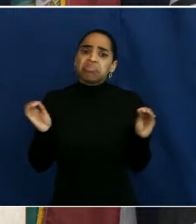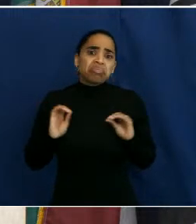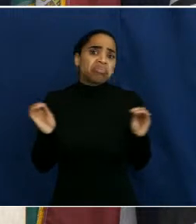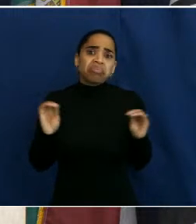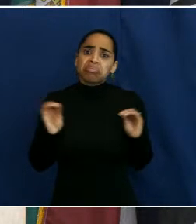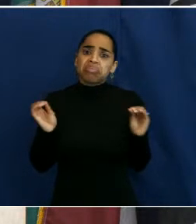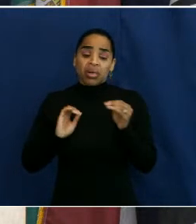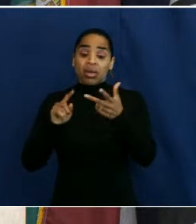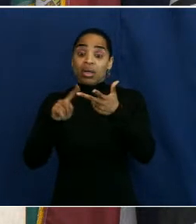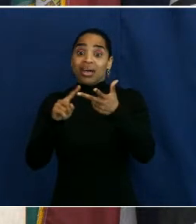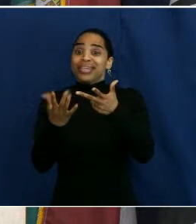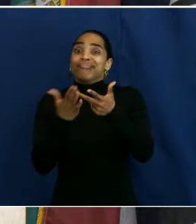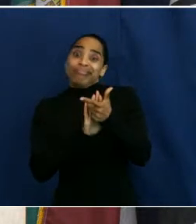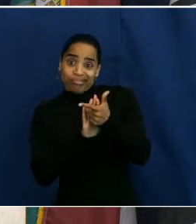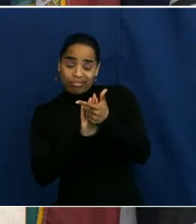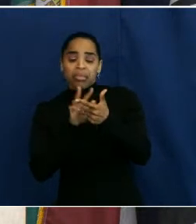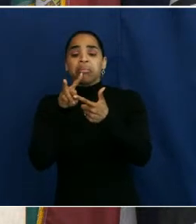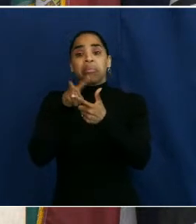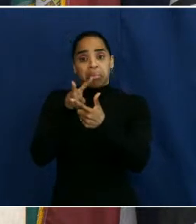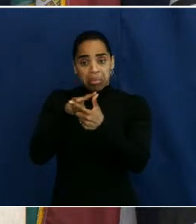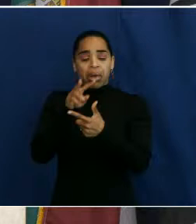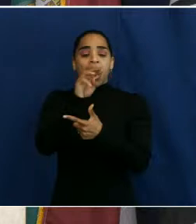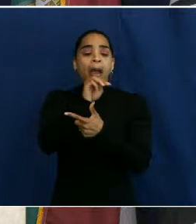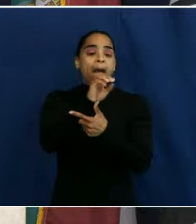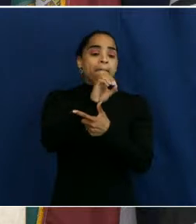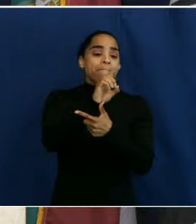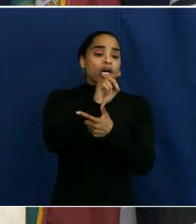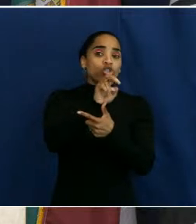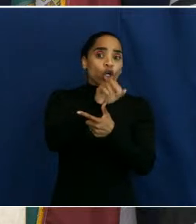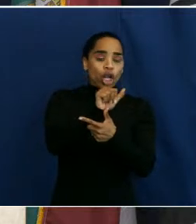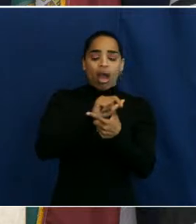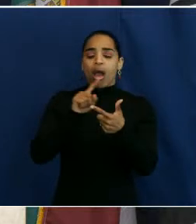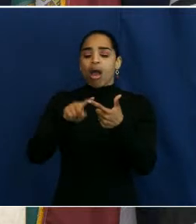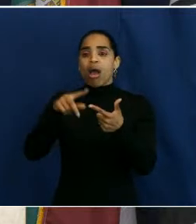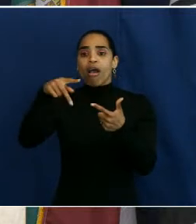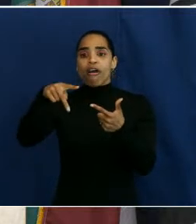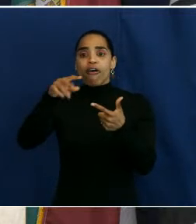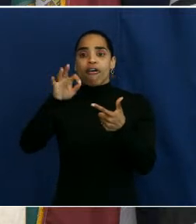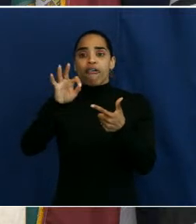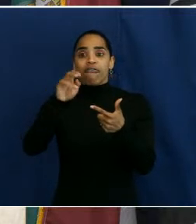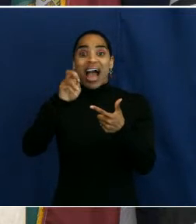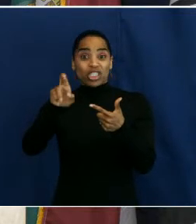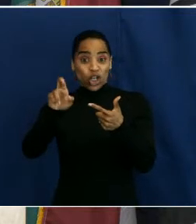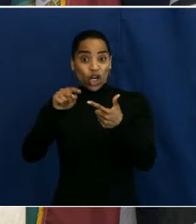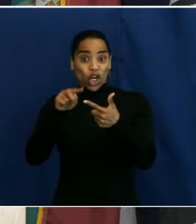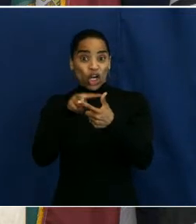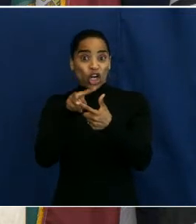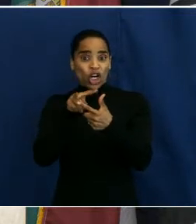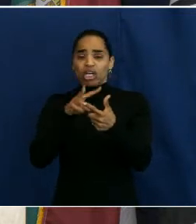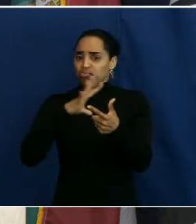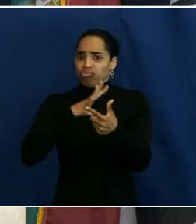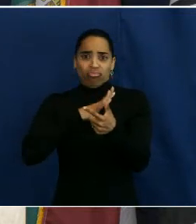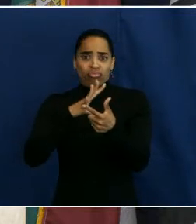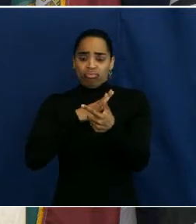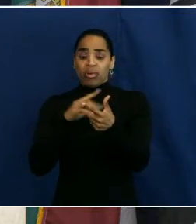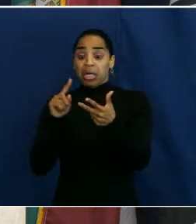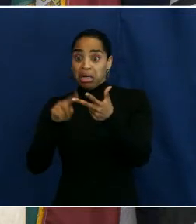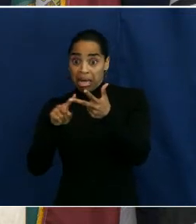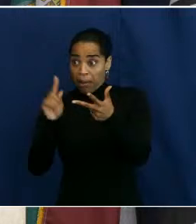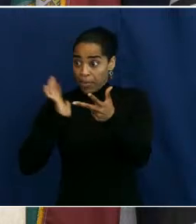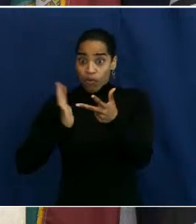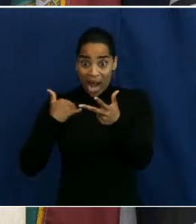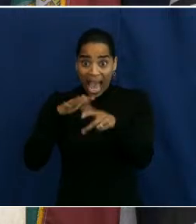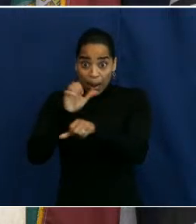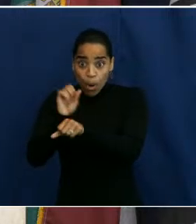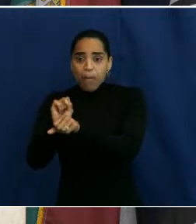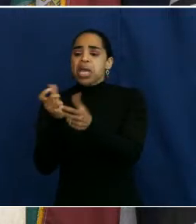sites. They were able to sub in Moderna or Pfizer for anyone, so no one had an appointment canceled. Where the